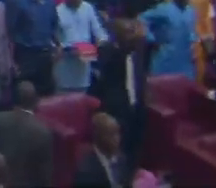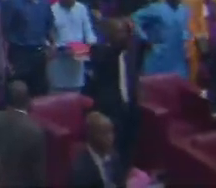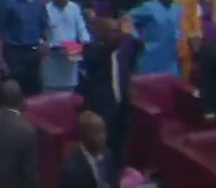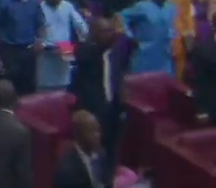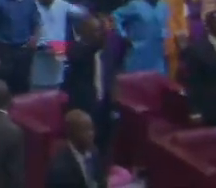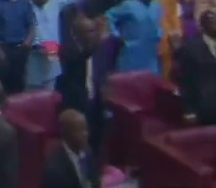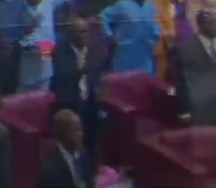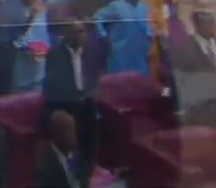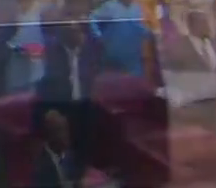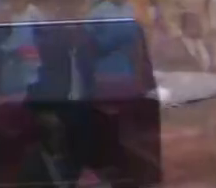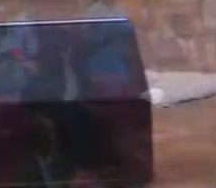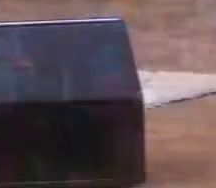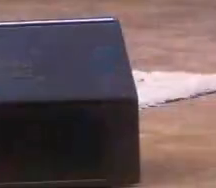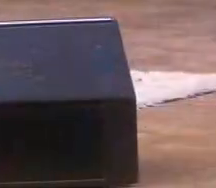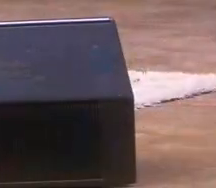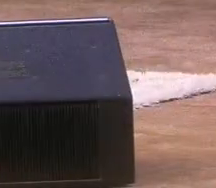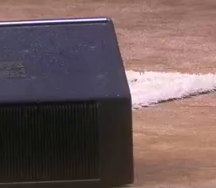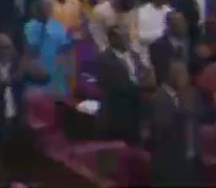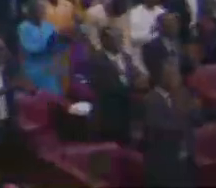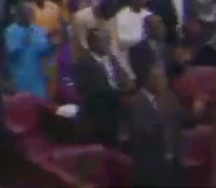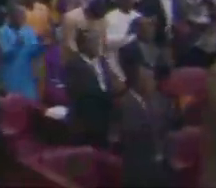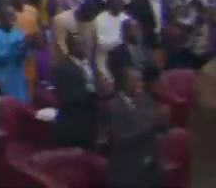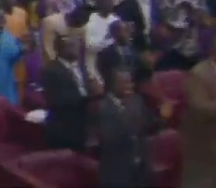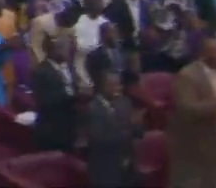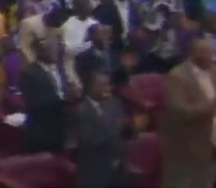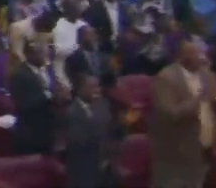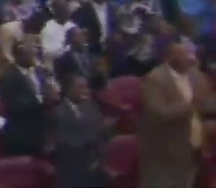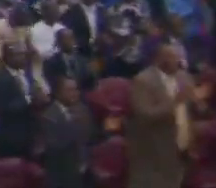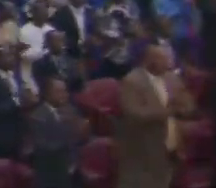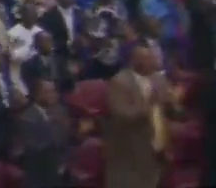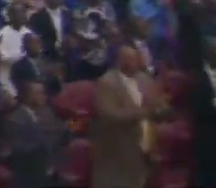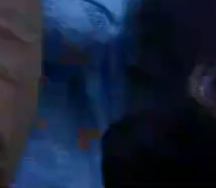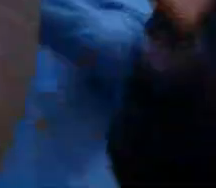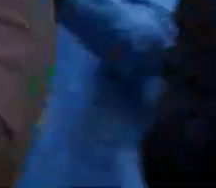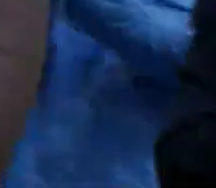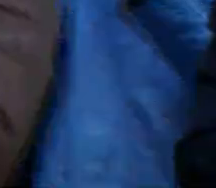Happy clapping year in Jesus' name.